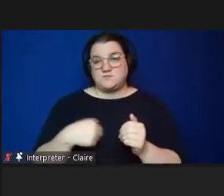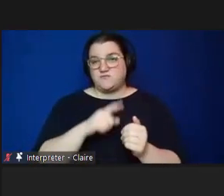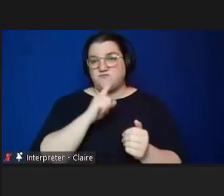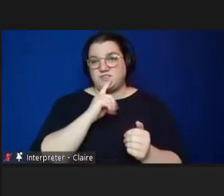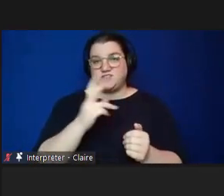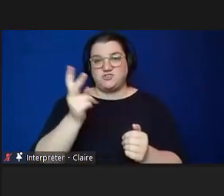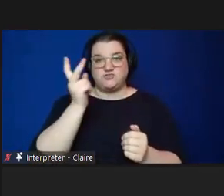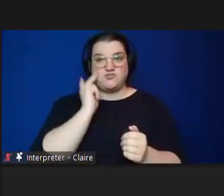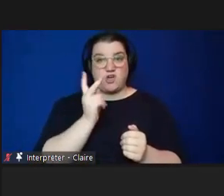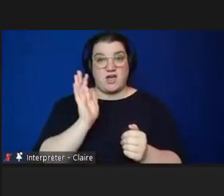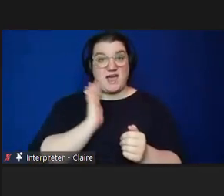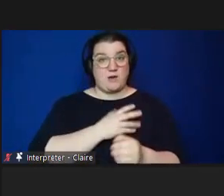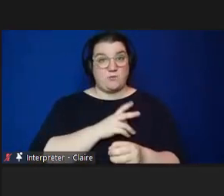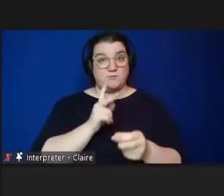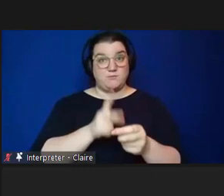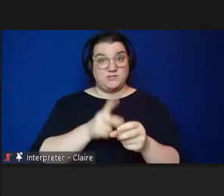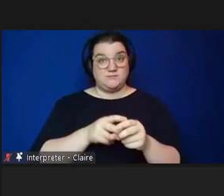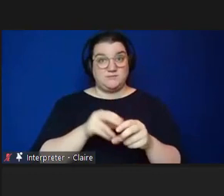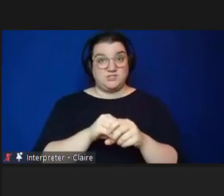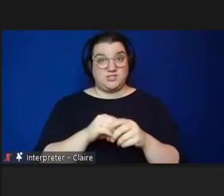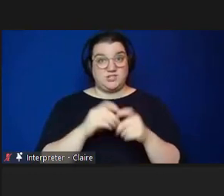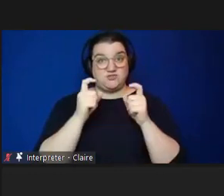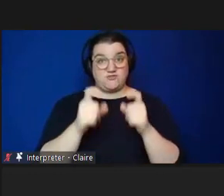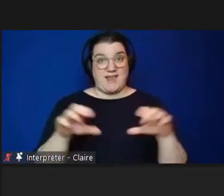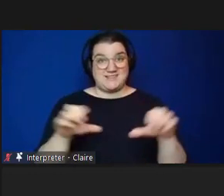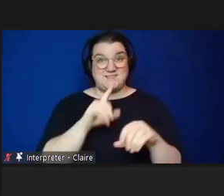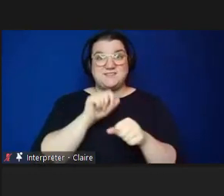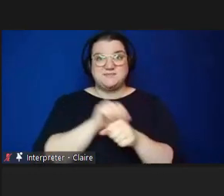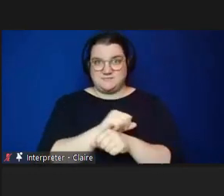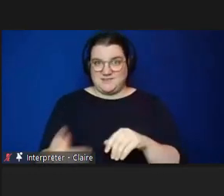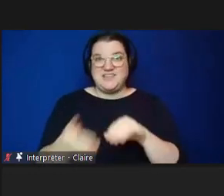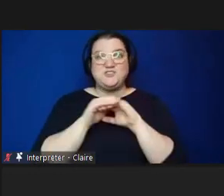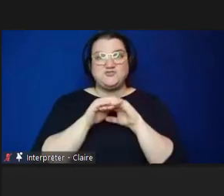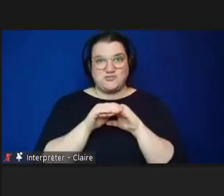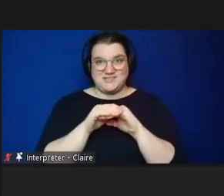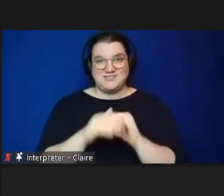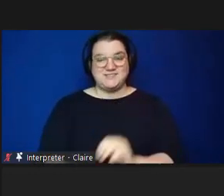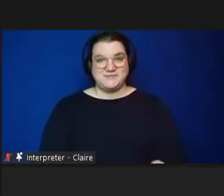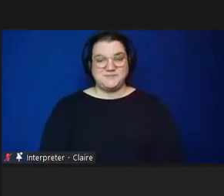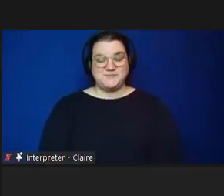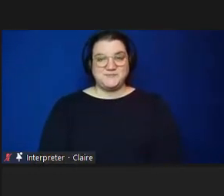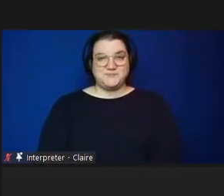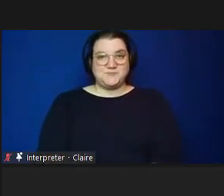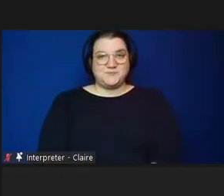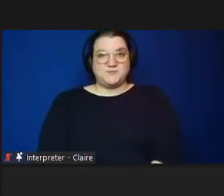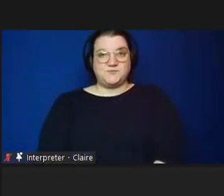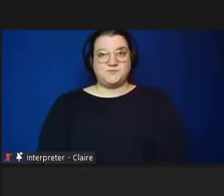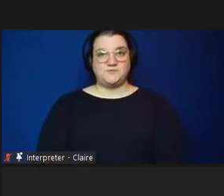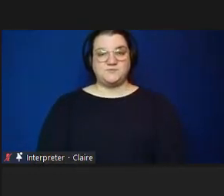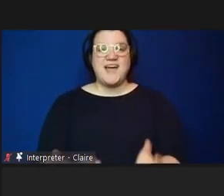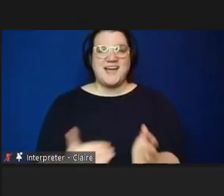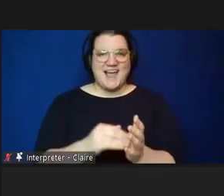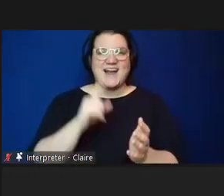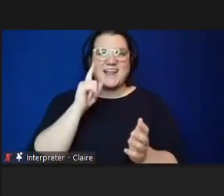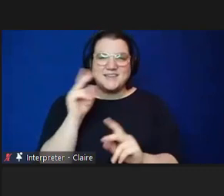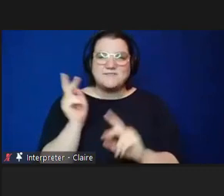our participation in grant activities actually increase. Again, I think folks were looking